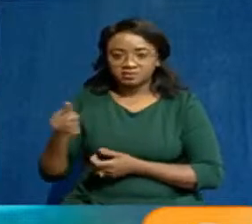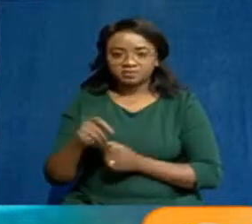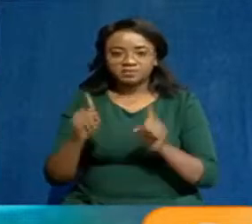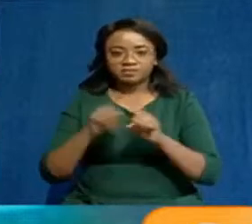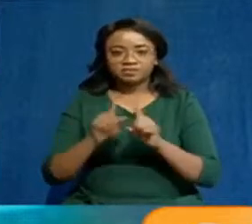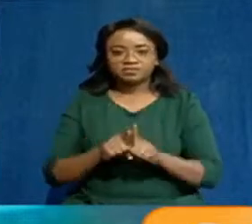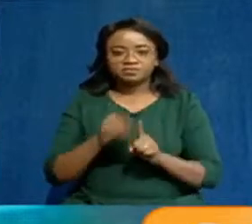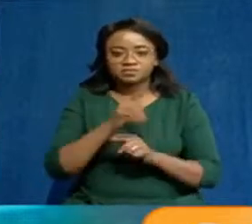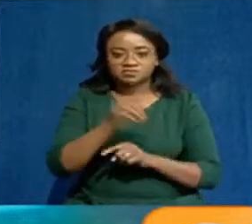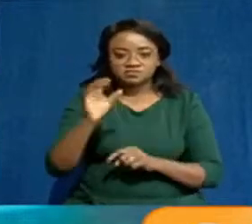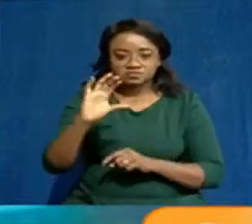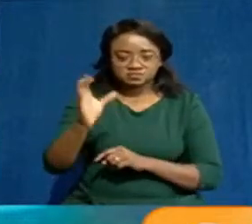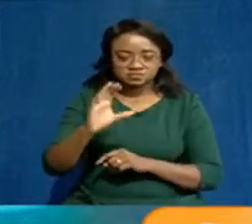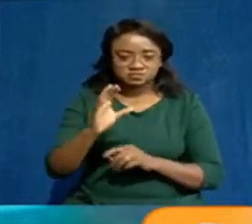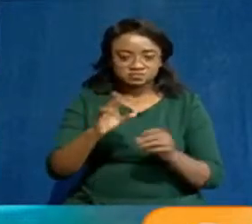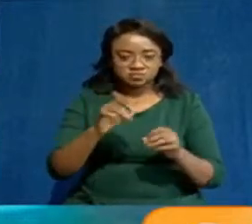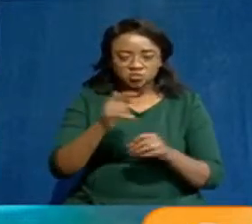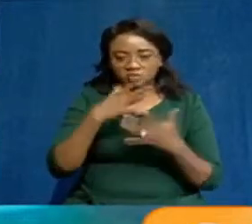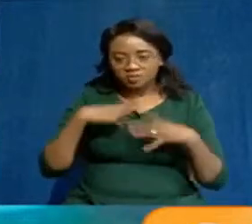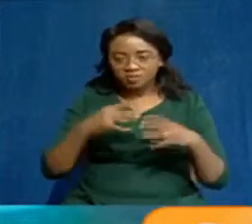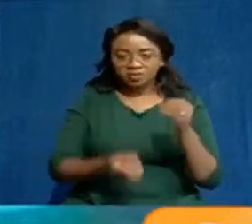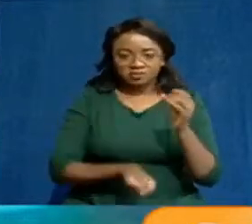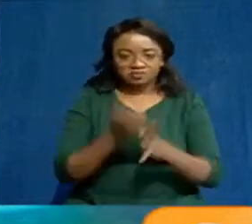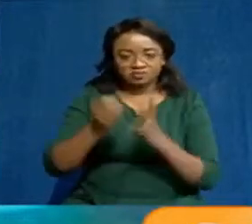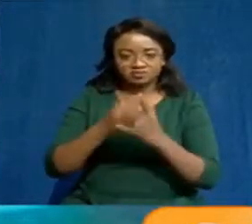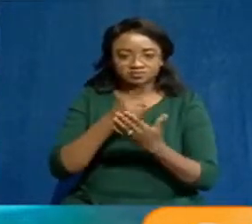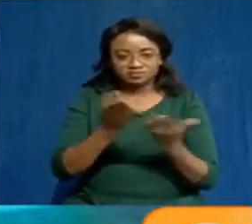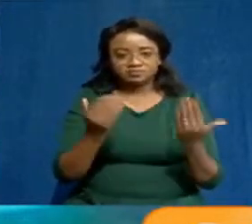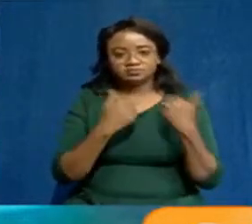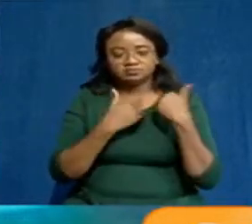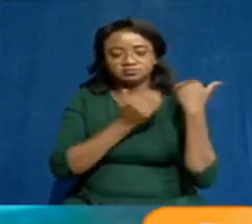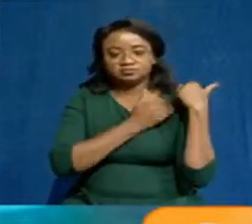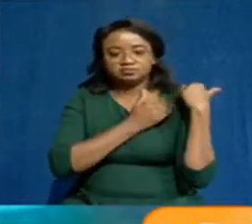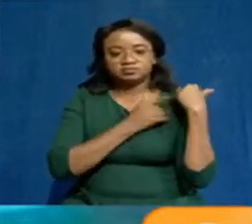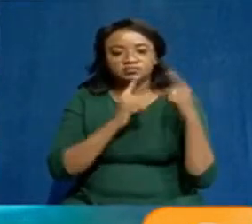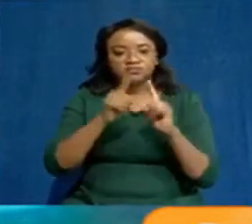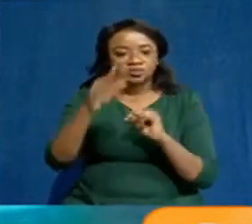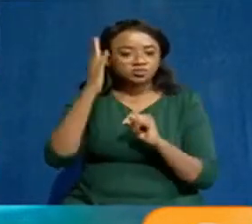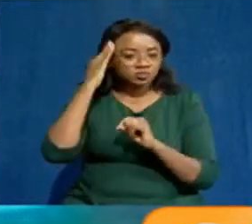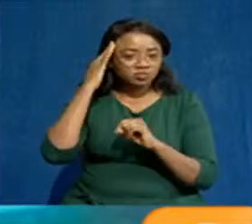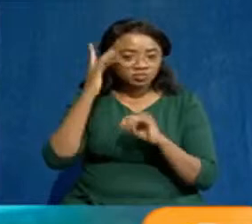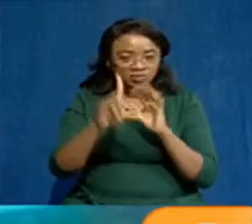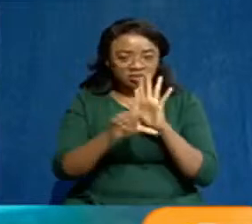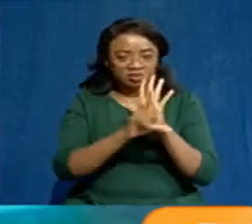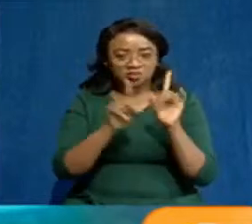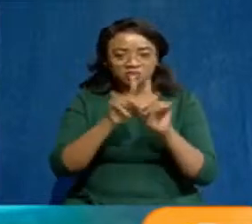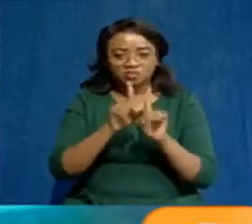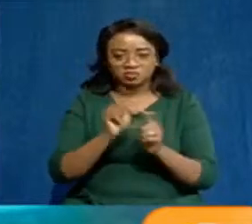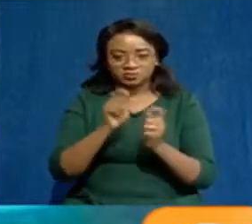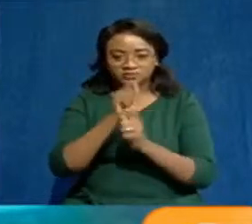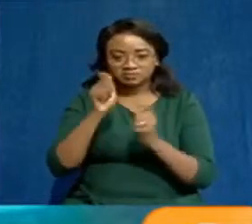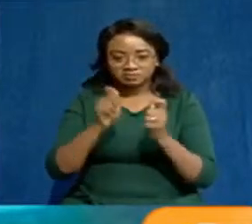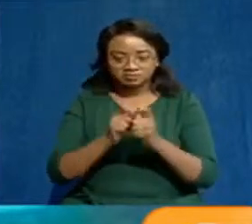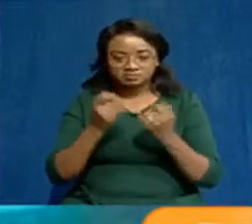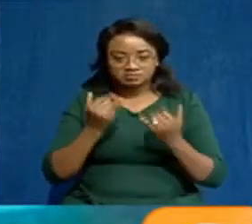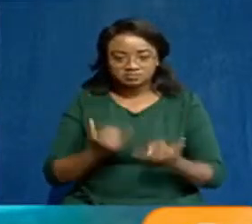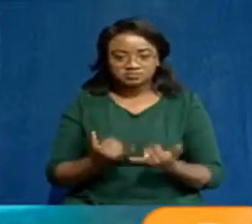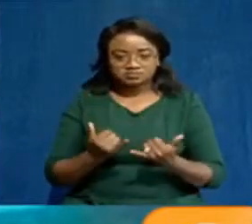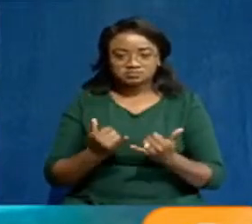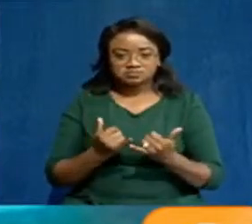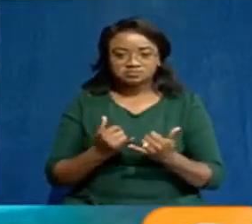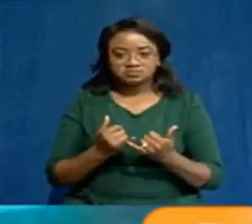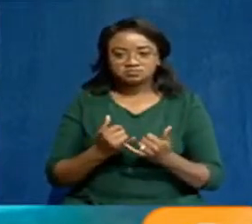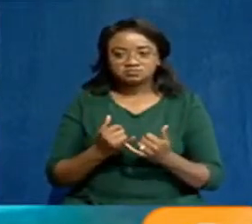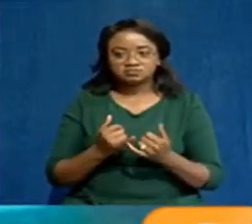producer responsibility. You know, in the law, and especially the regulation that is about to be